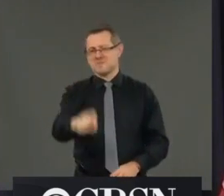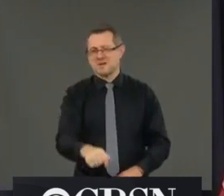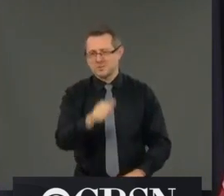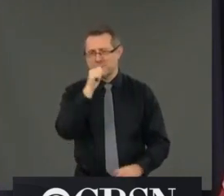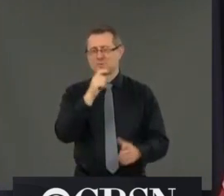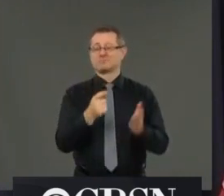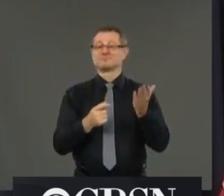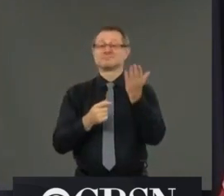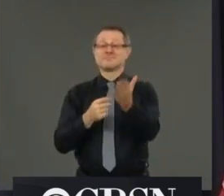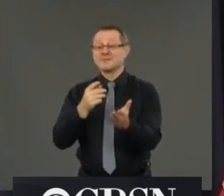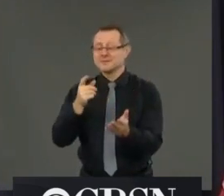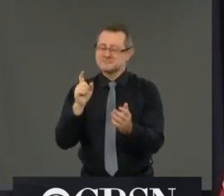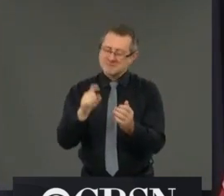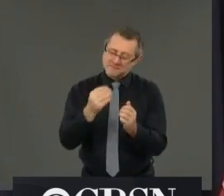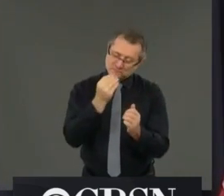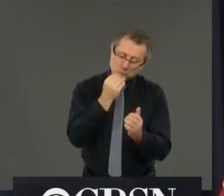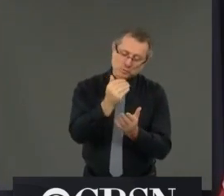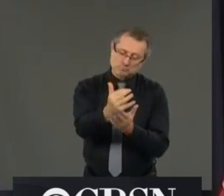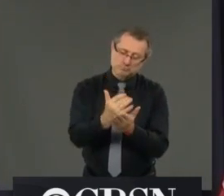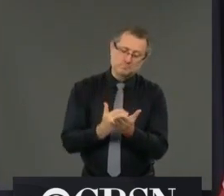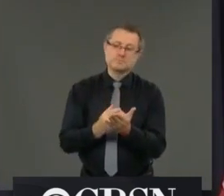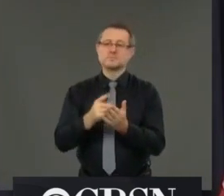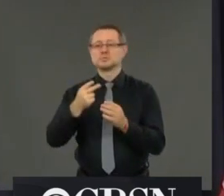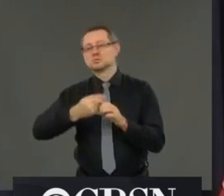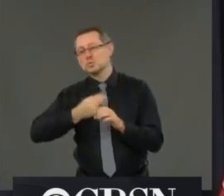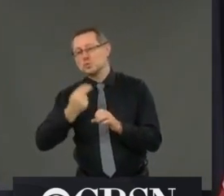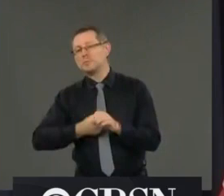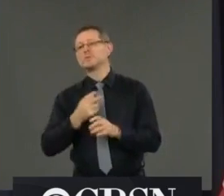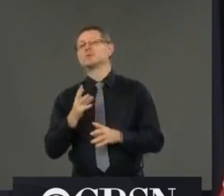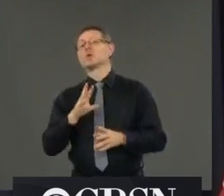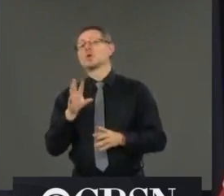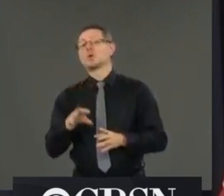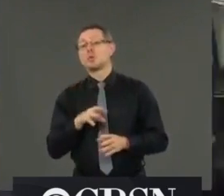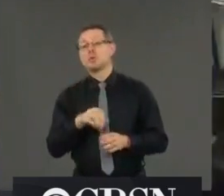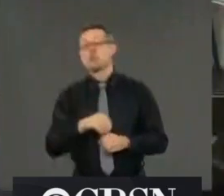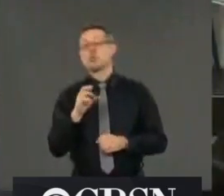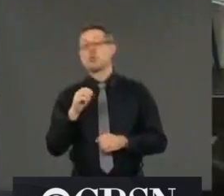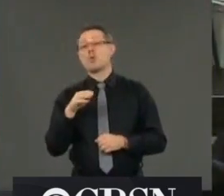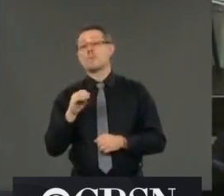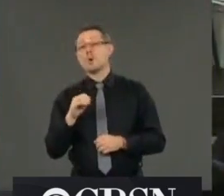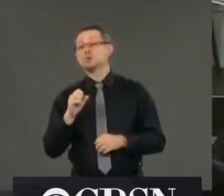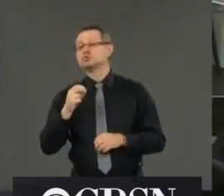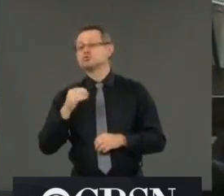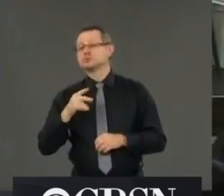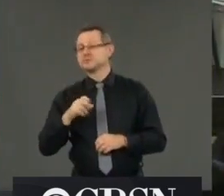sandwiches, even Cuomo chips were not enough. Thank you, guys.